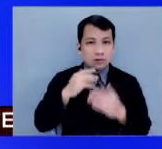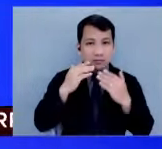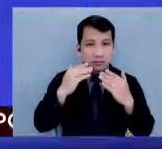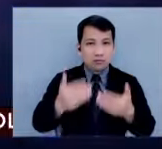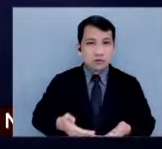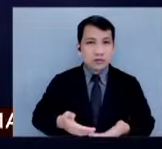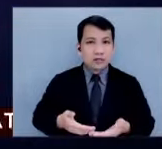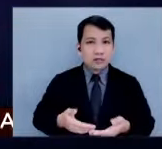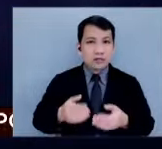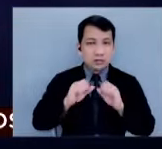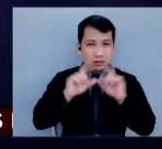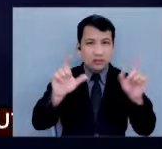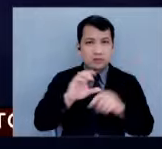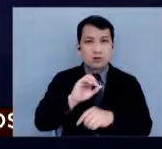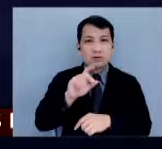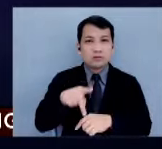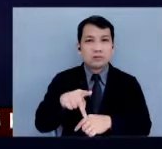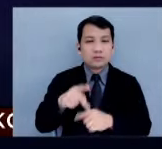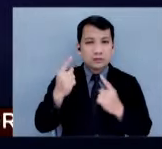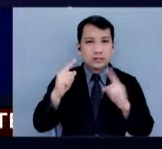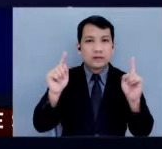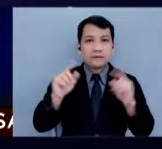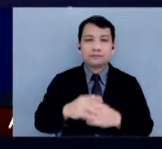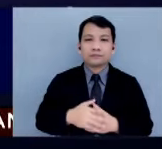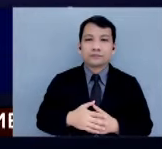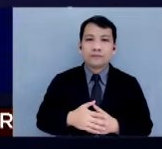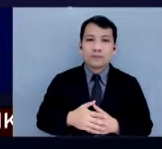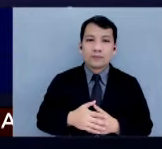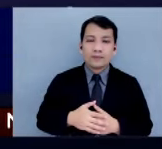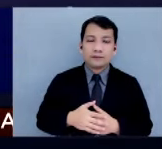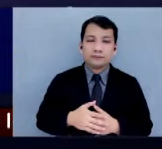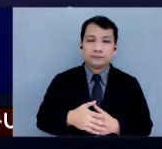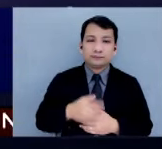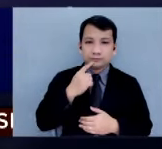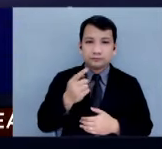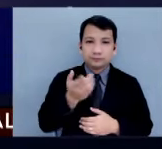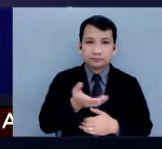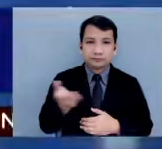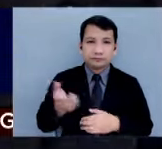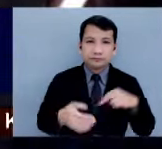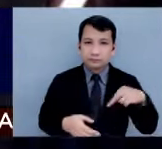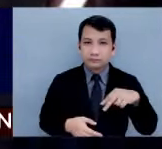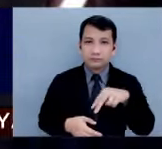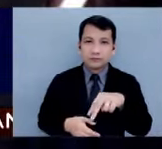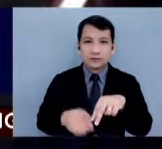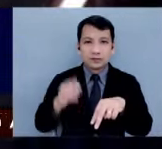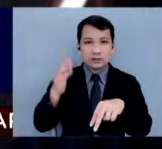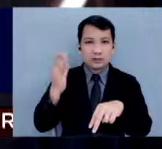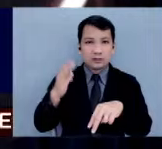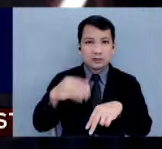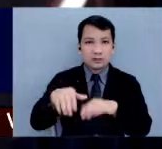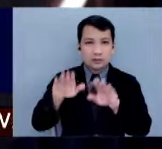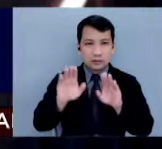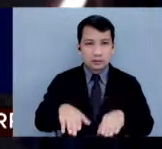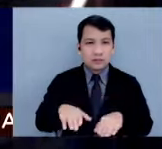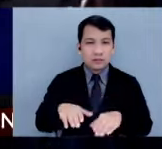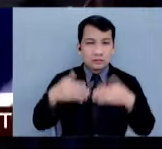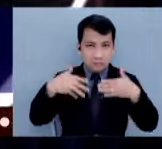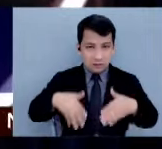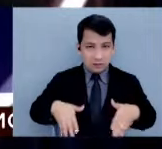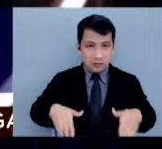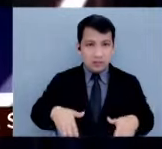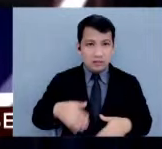OPM. Bago ang mismong awarding, pasabog ding rumampa si Sara sa blue carpet in her fully beaded pink